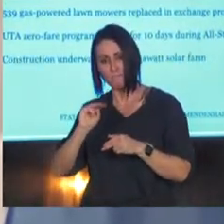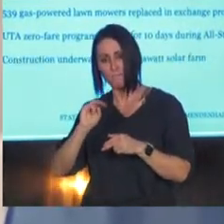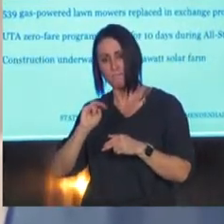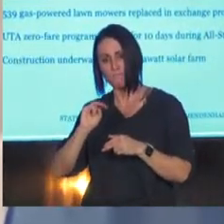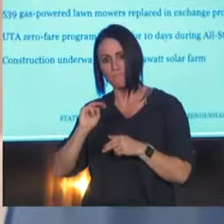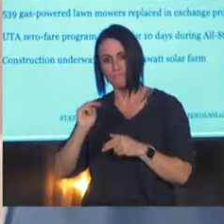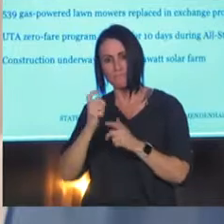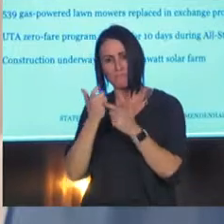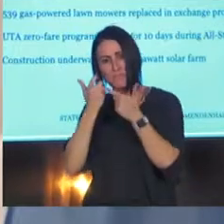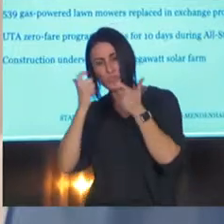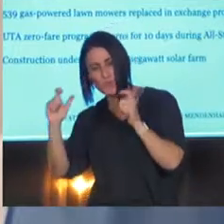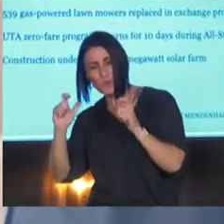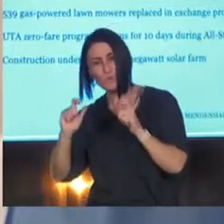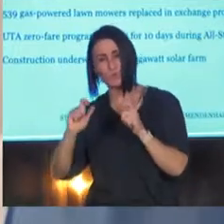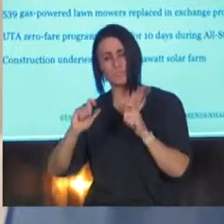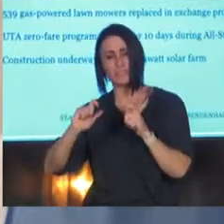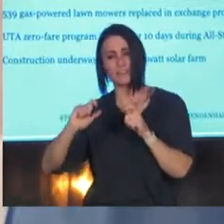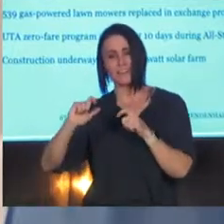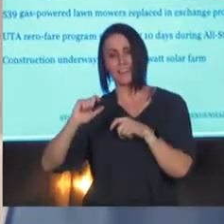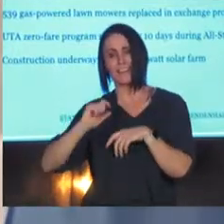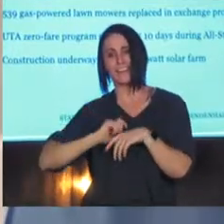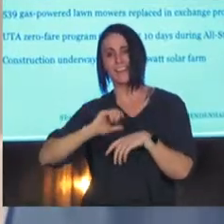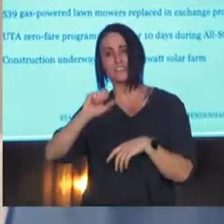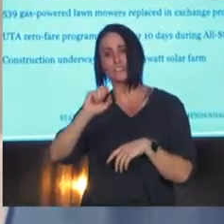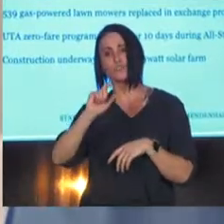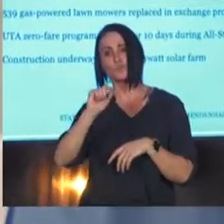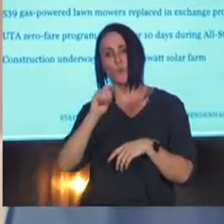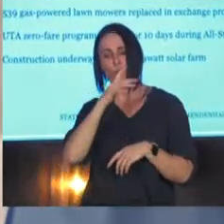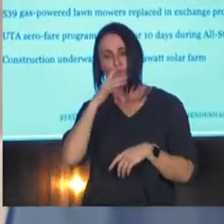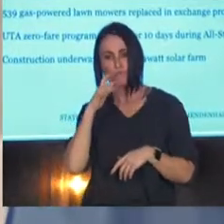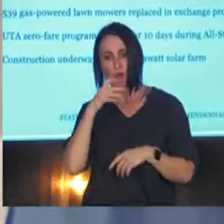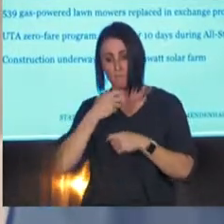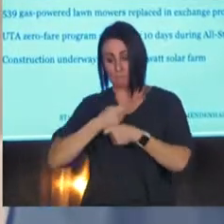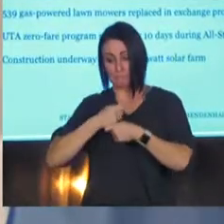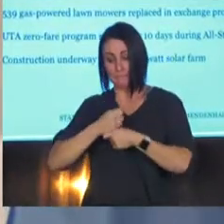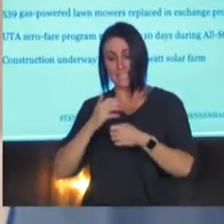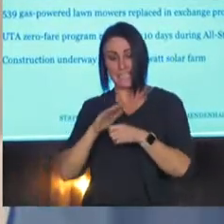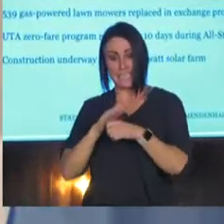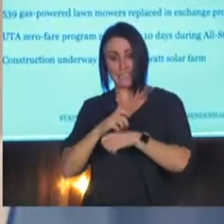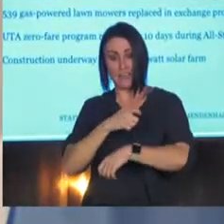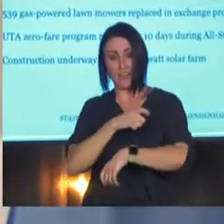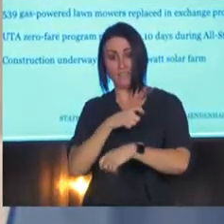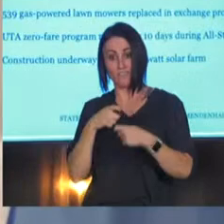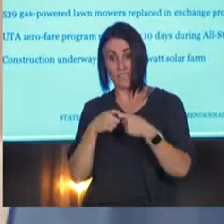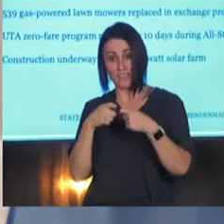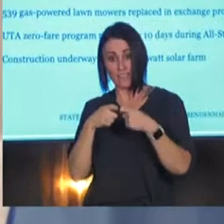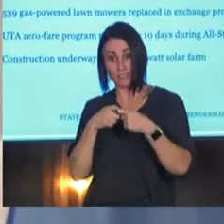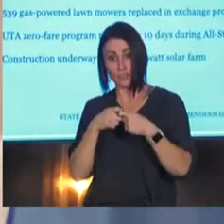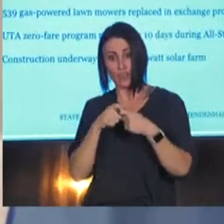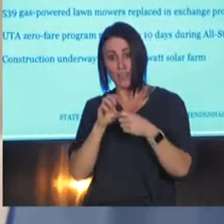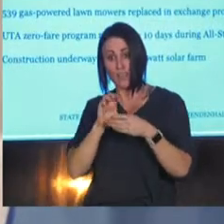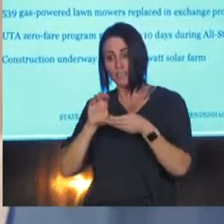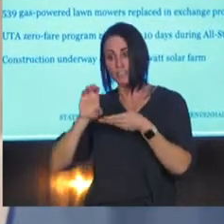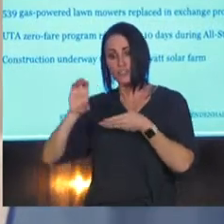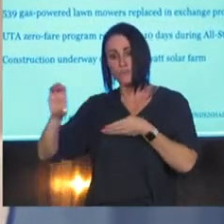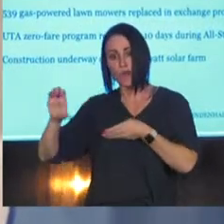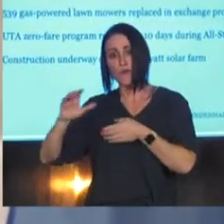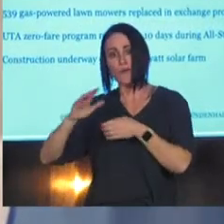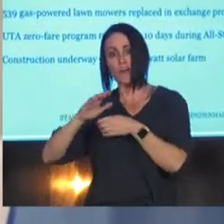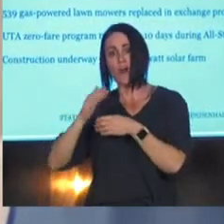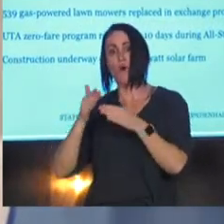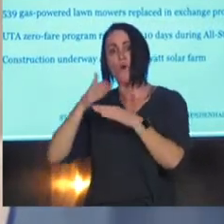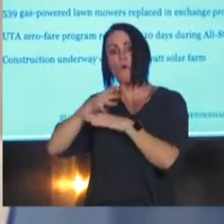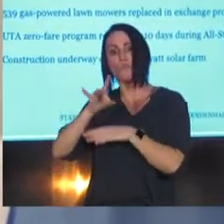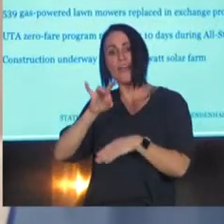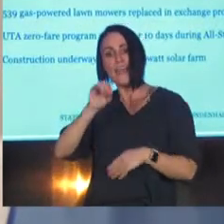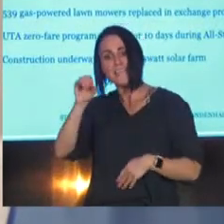just west of us in Tooele County. That's going to generate enough electricity to power more than 80% of the government's use. And